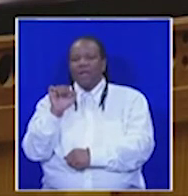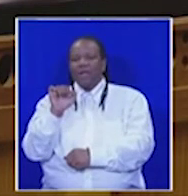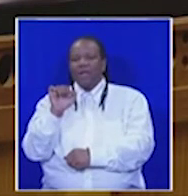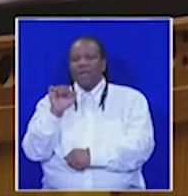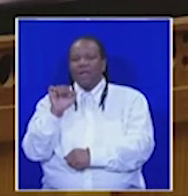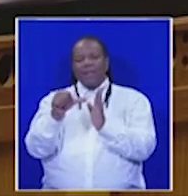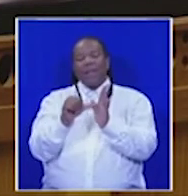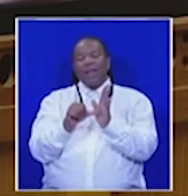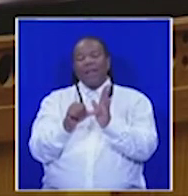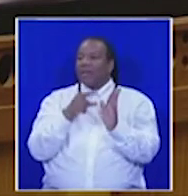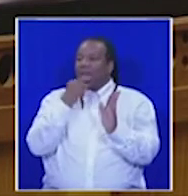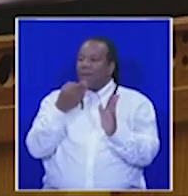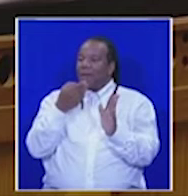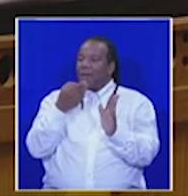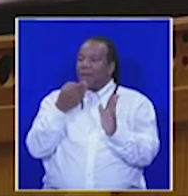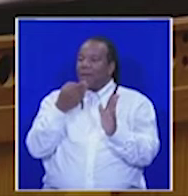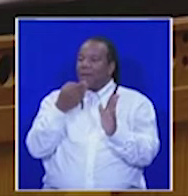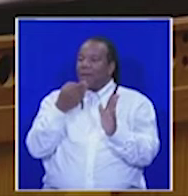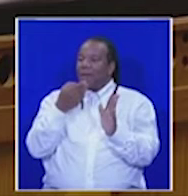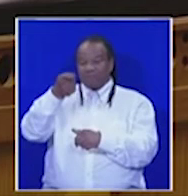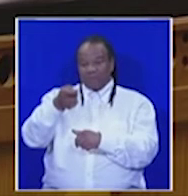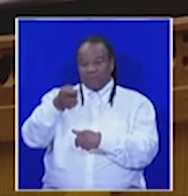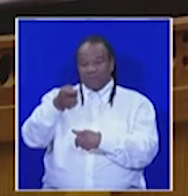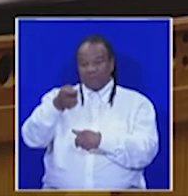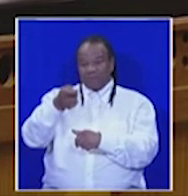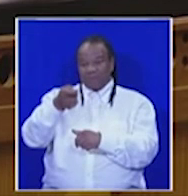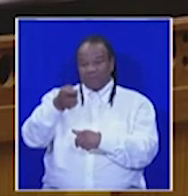including the chairperson of the ANC and the Speaker of this House.